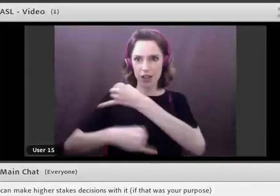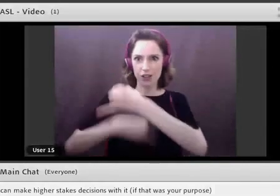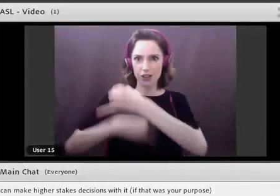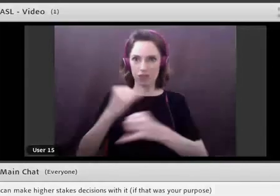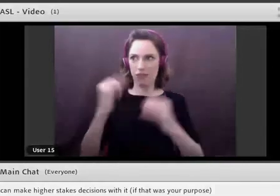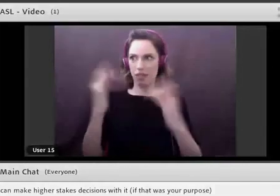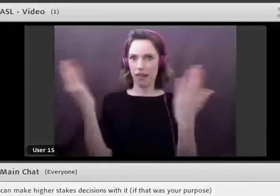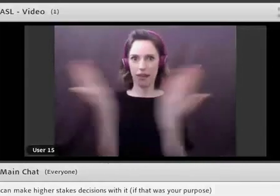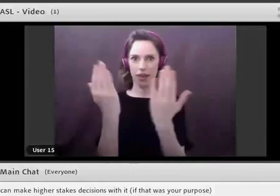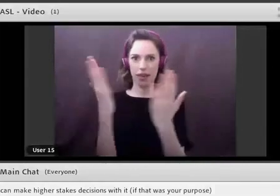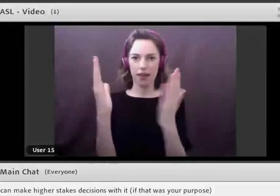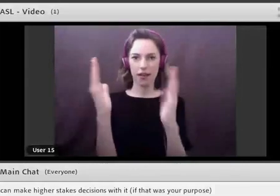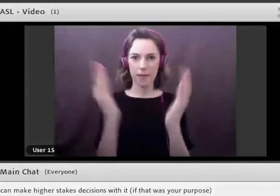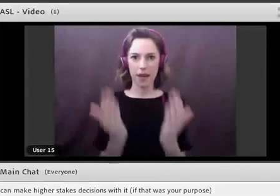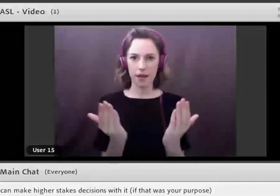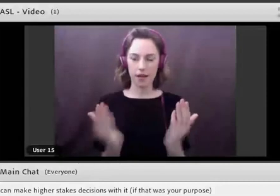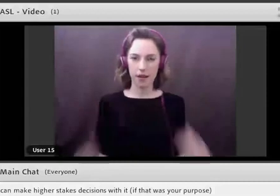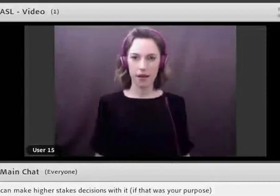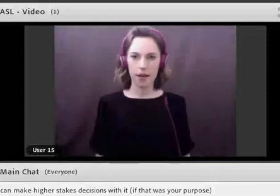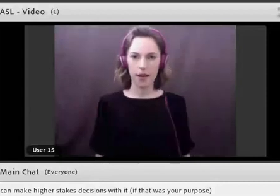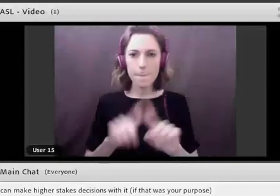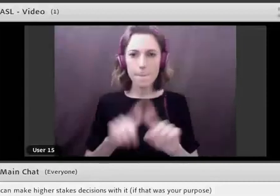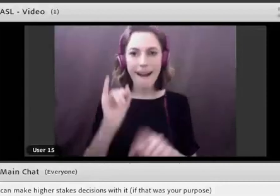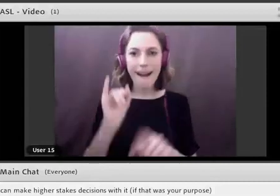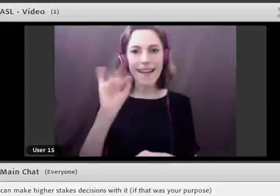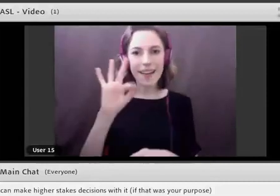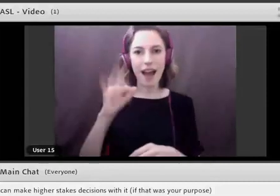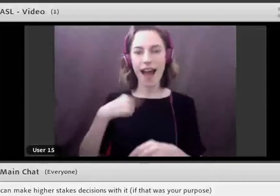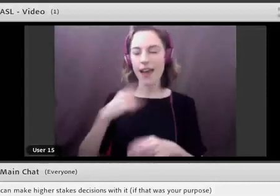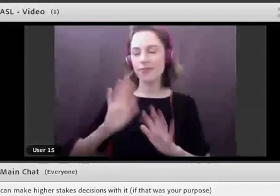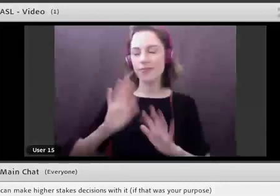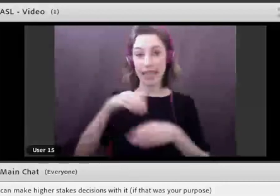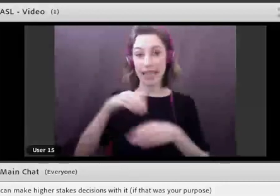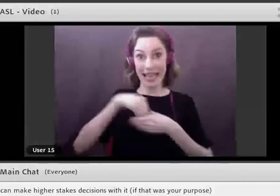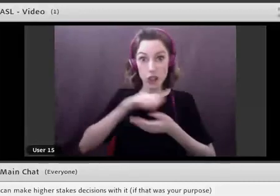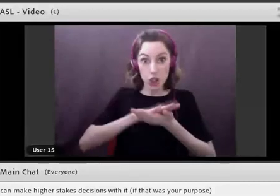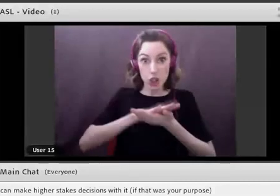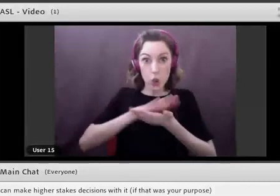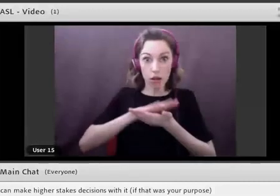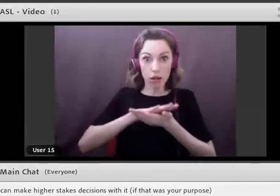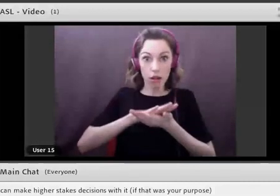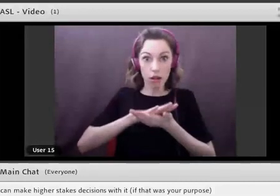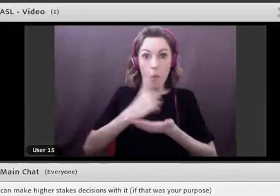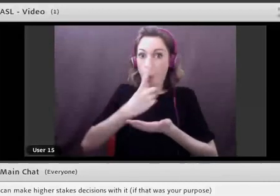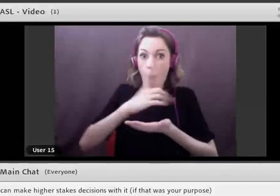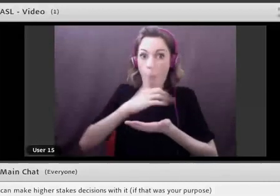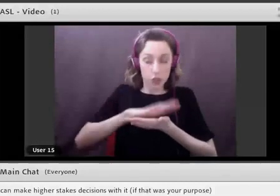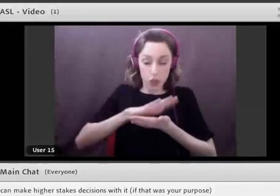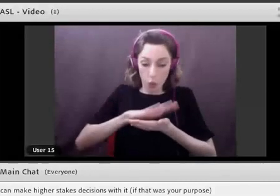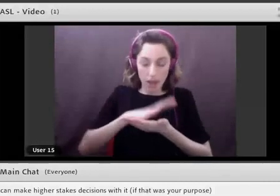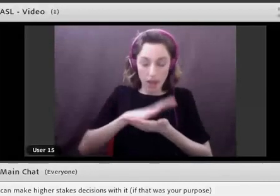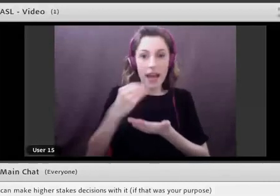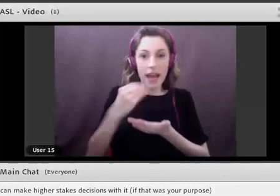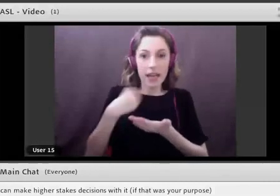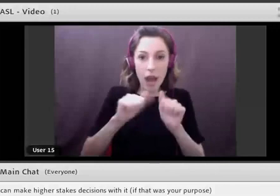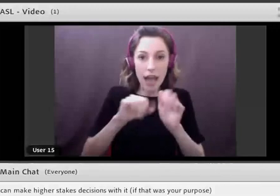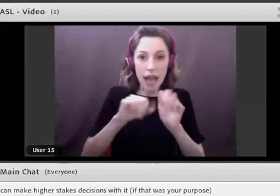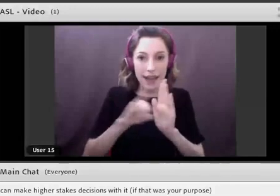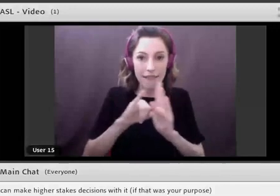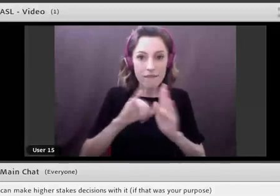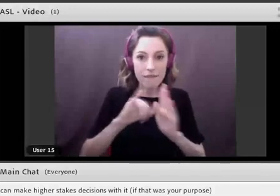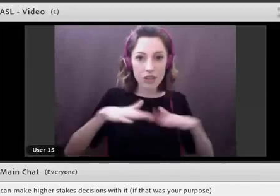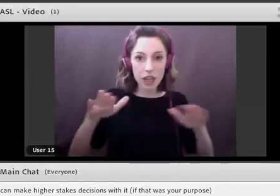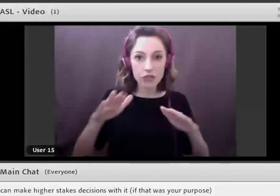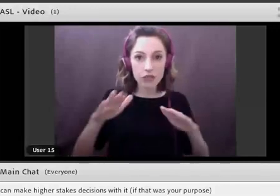a project and I'm trying to identify children who might have difficulties that are getting in the way of their having learning success, I might want to